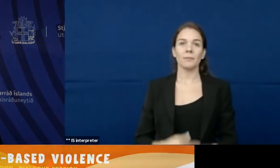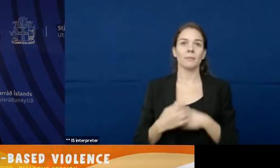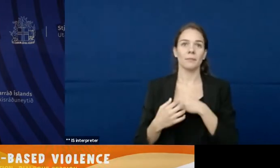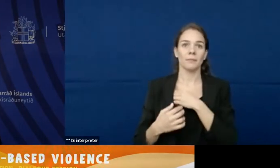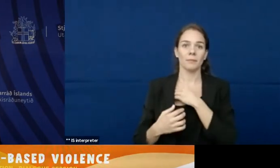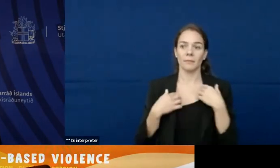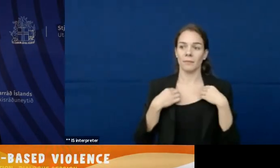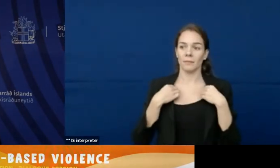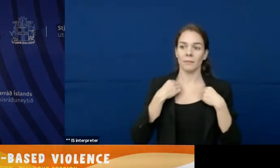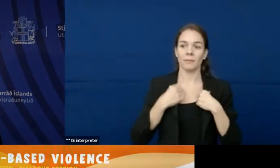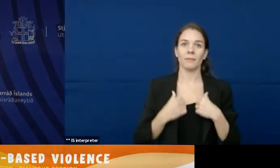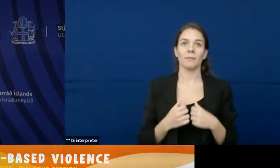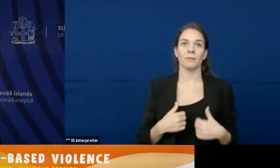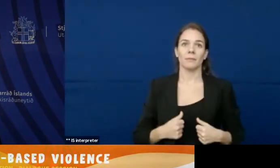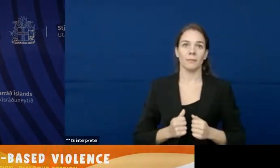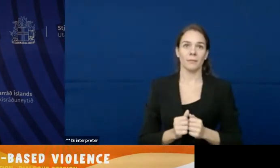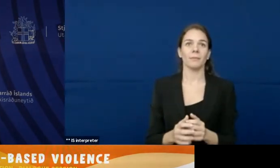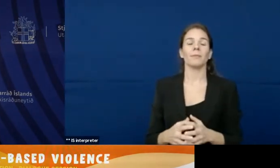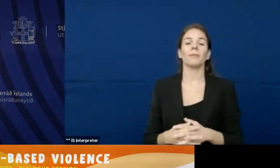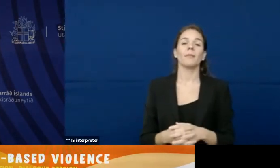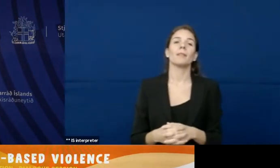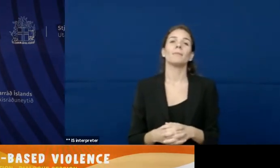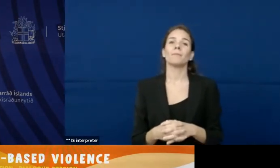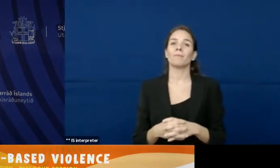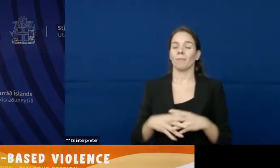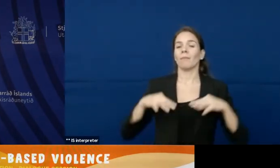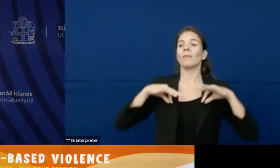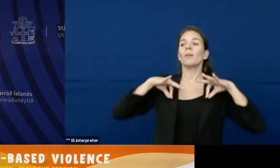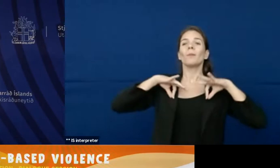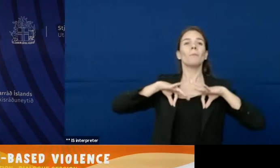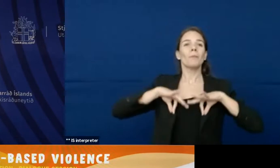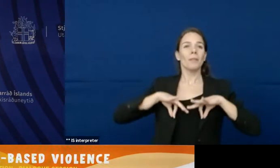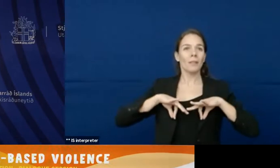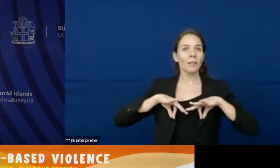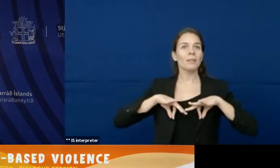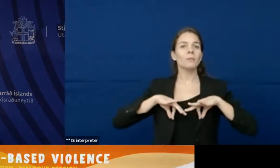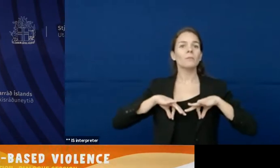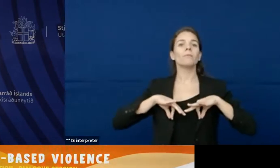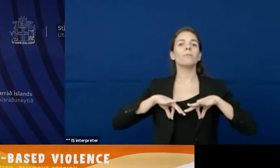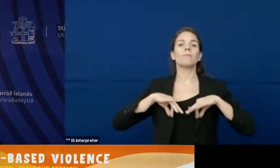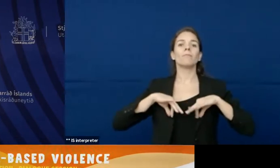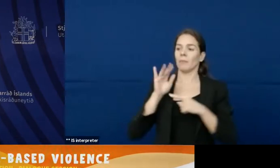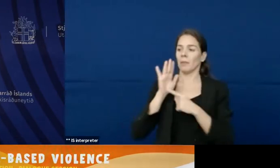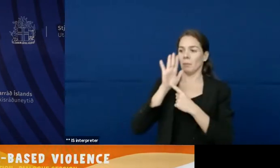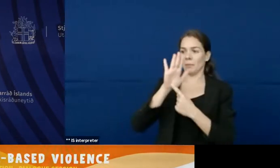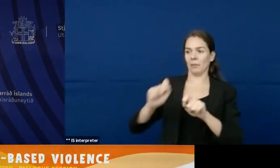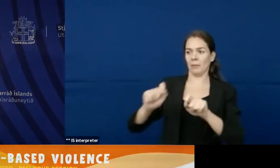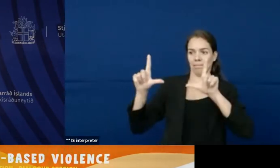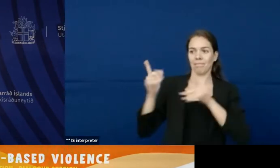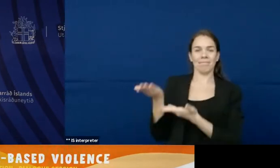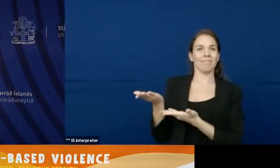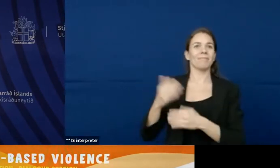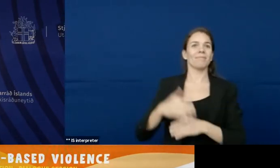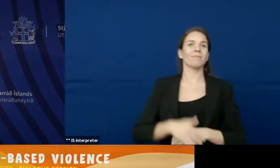express my gratitude to the government of Mexico and UN Women for hosting this forum and giving the leaders of